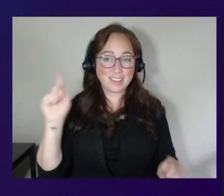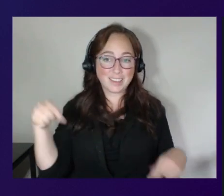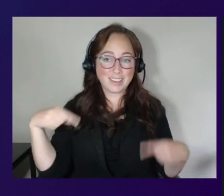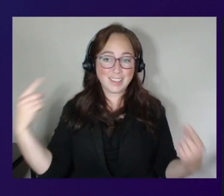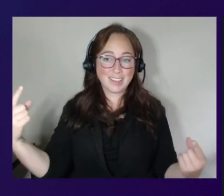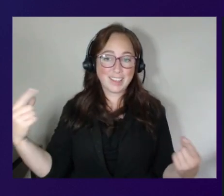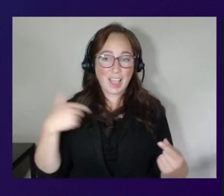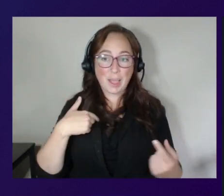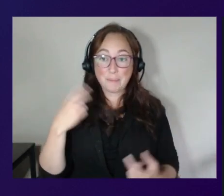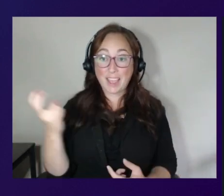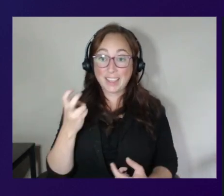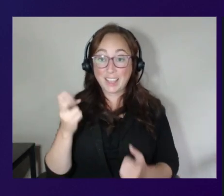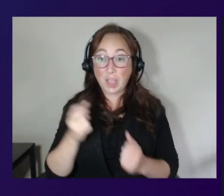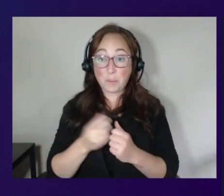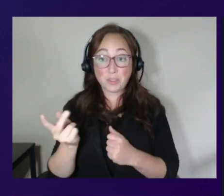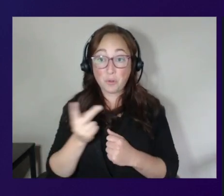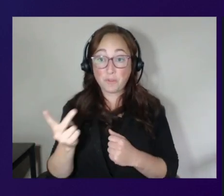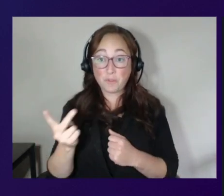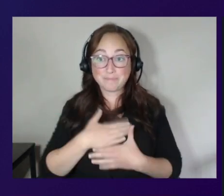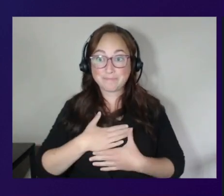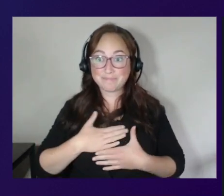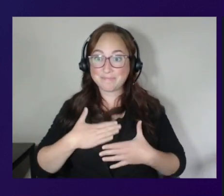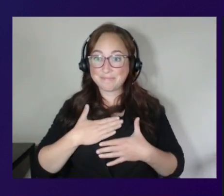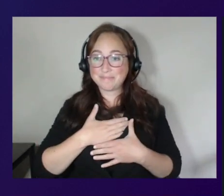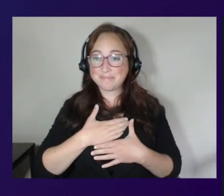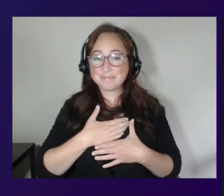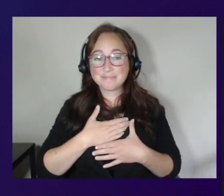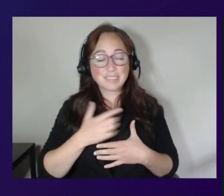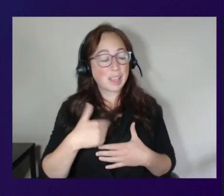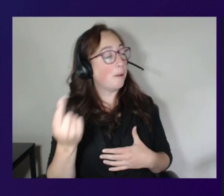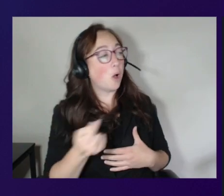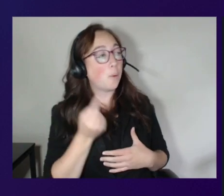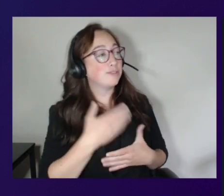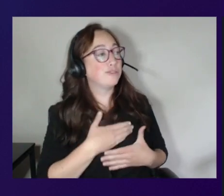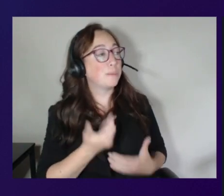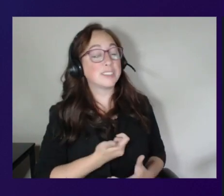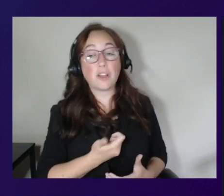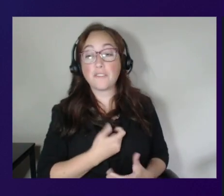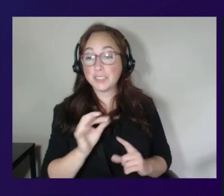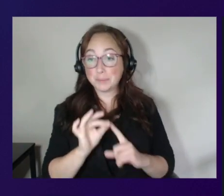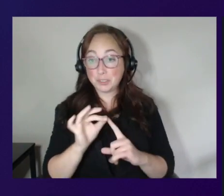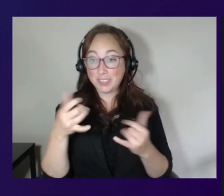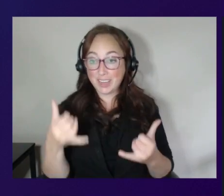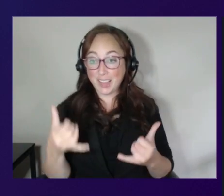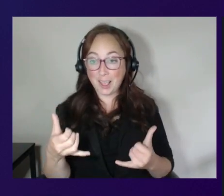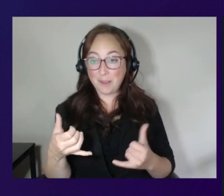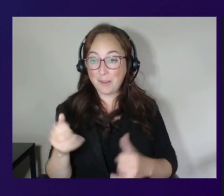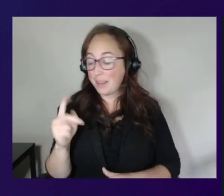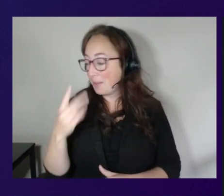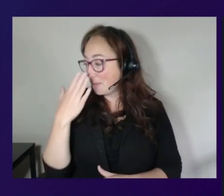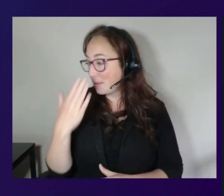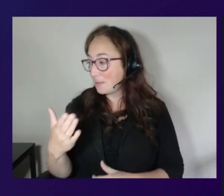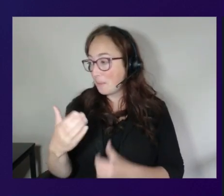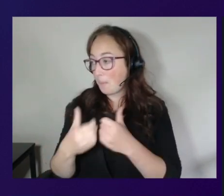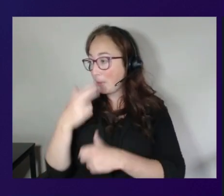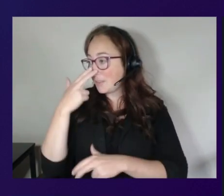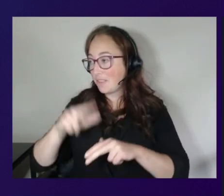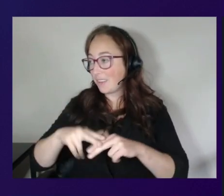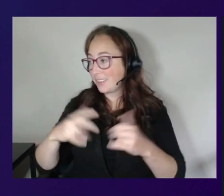So I'm just happy to be here. I'm always having fun, but especially right now. Yeah. Good. That's the most fun of the day.